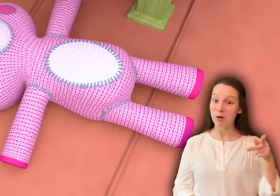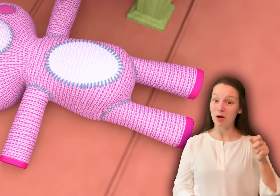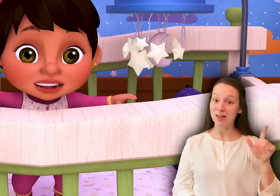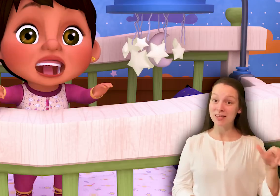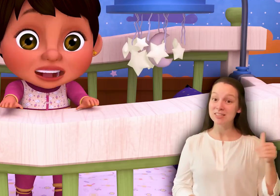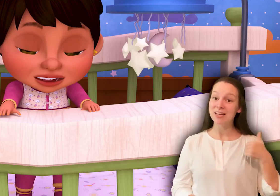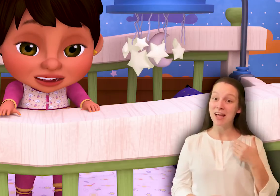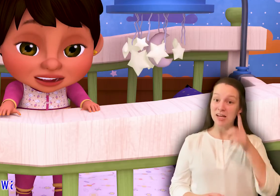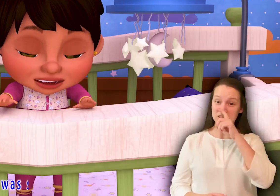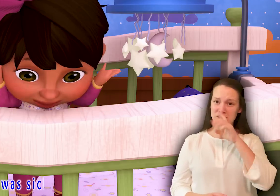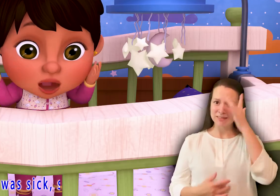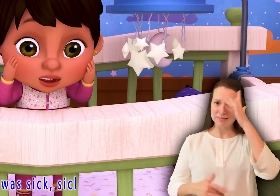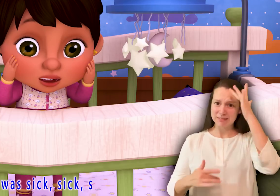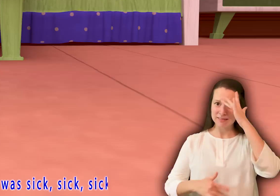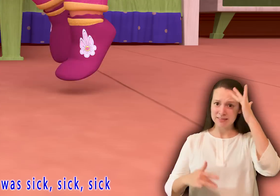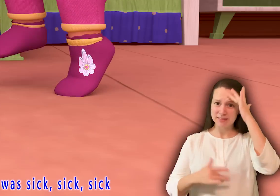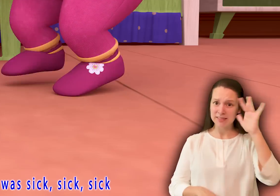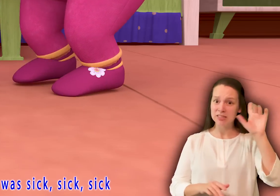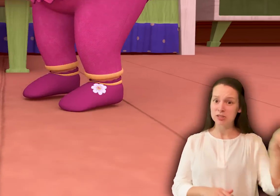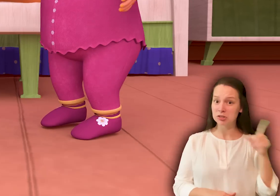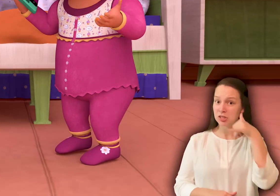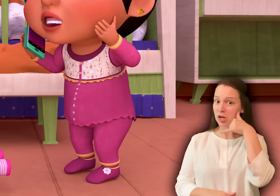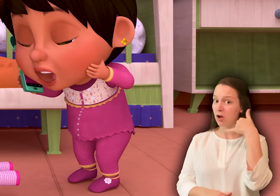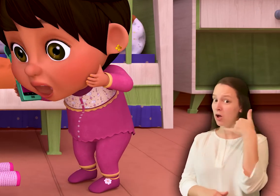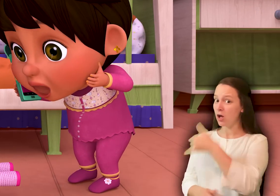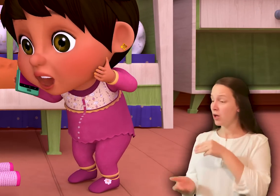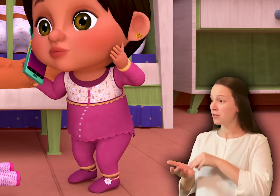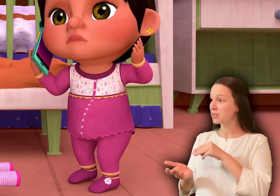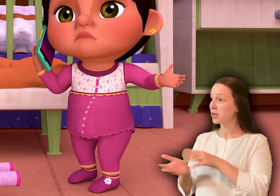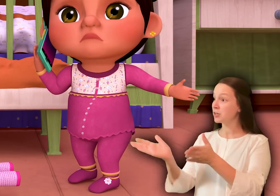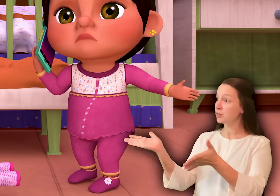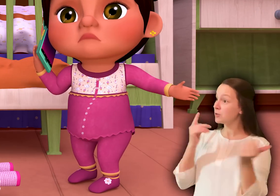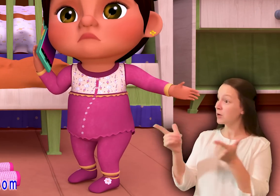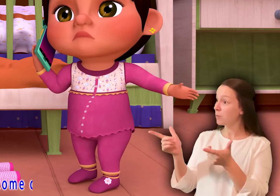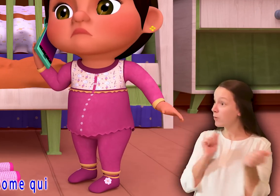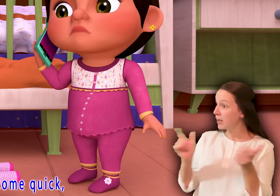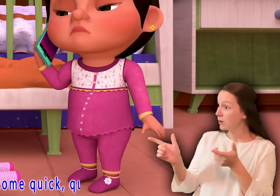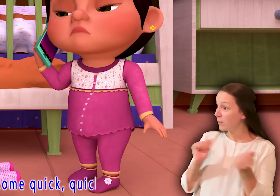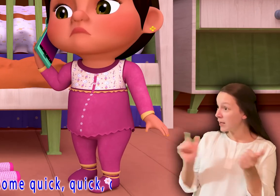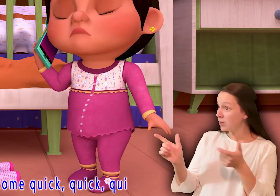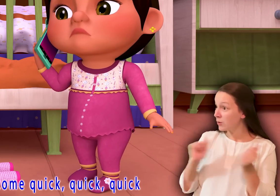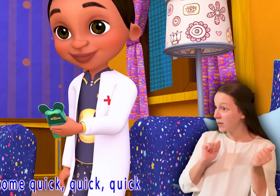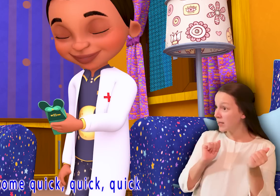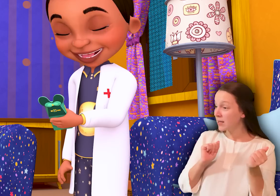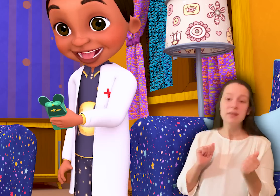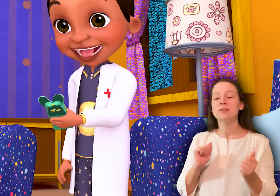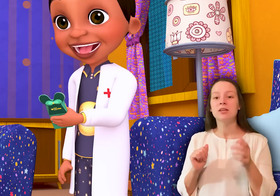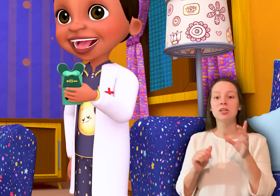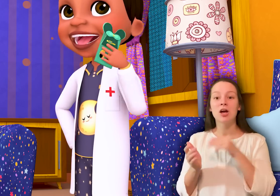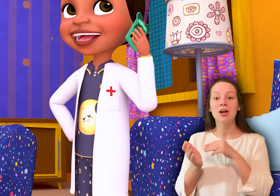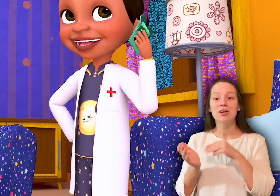Miss poly had a dolly who was sick sick sick so she called for the doctor to come quick quick